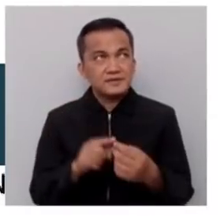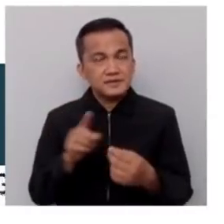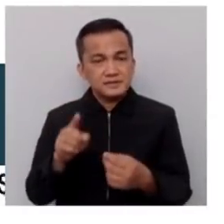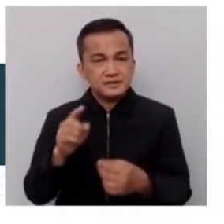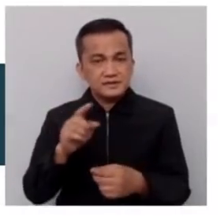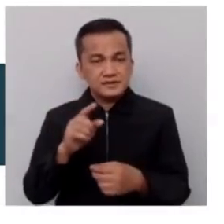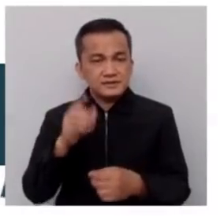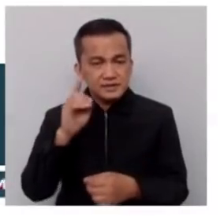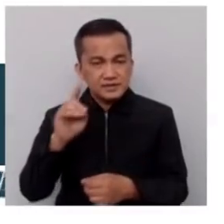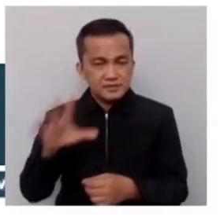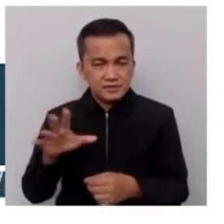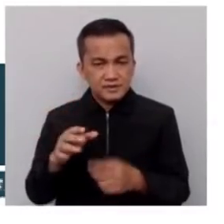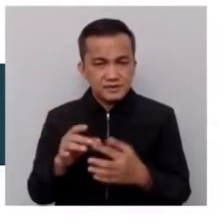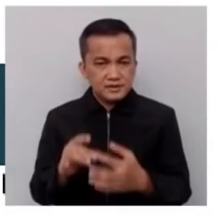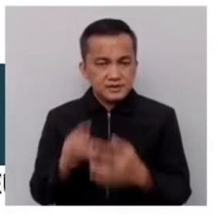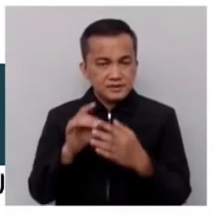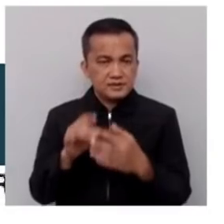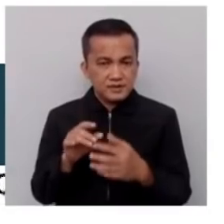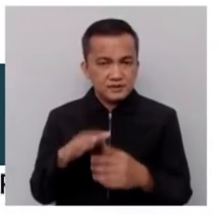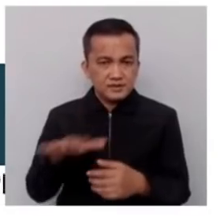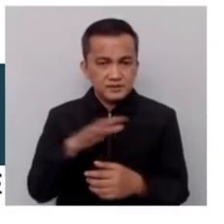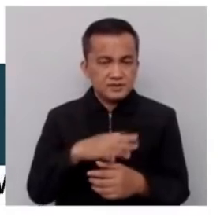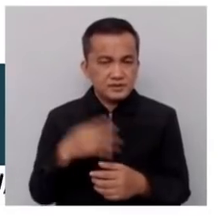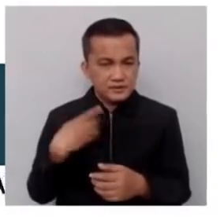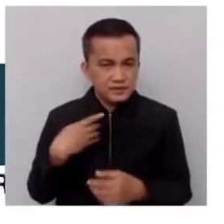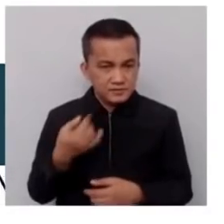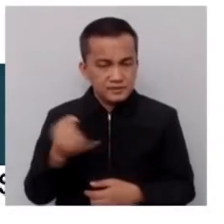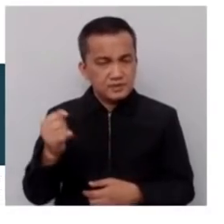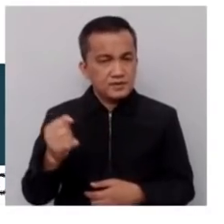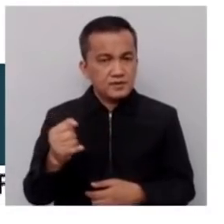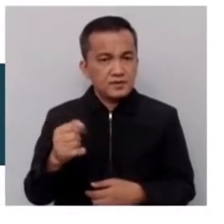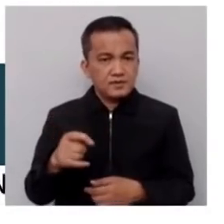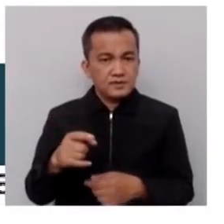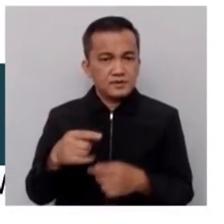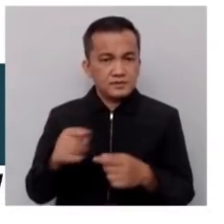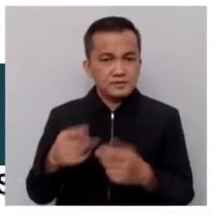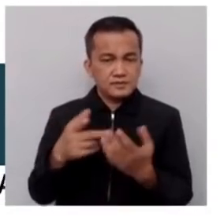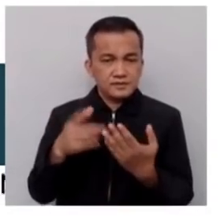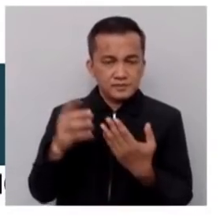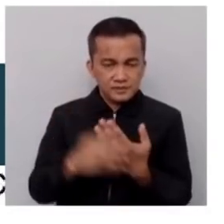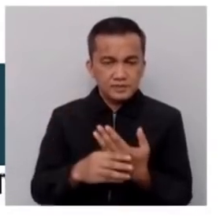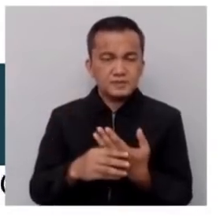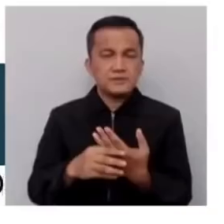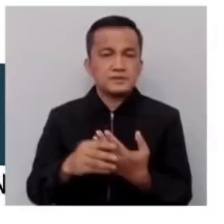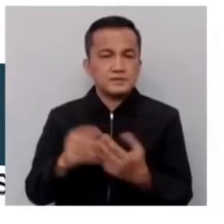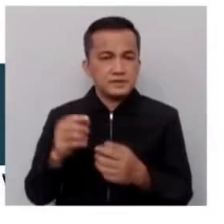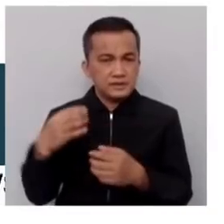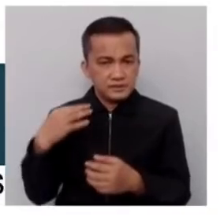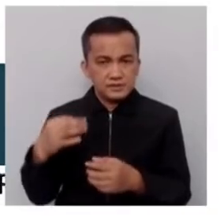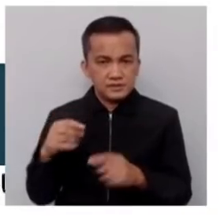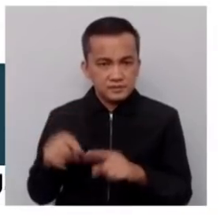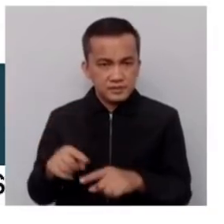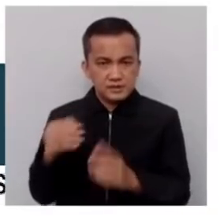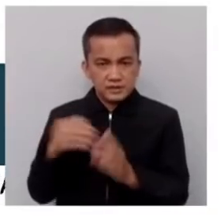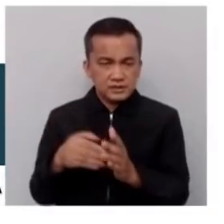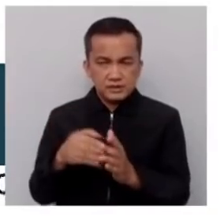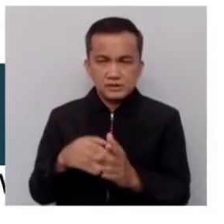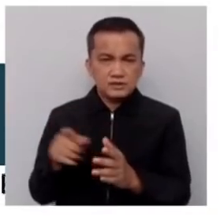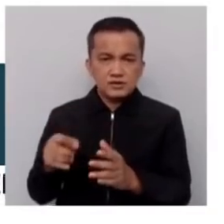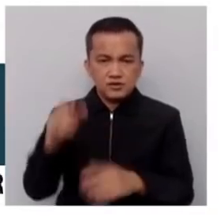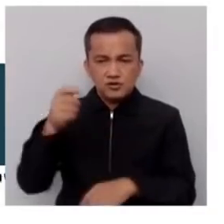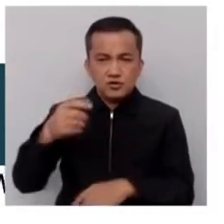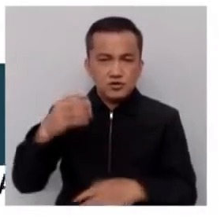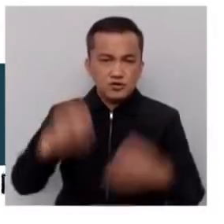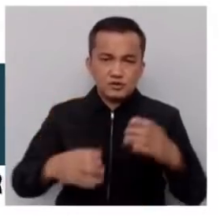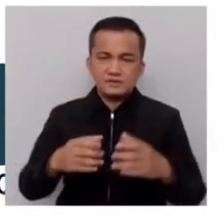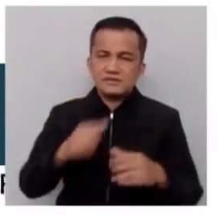Lima, especially considering the fact that all of us have the right to be informed of the platform of candidates. But such was repeatedly denied by the court, even